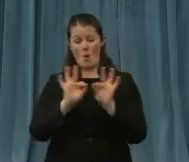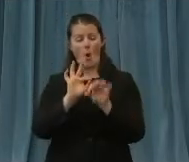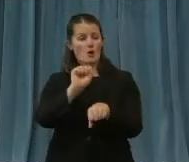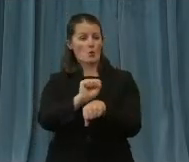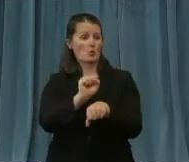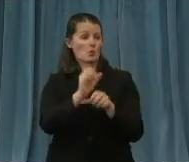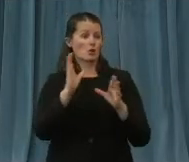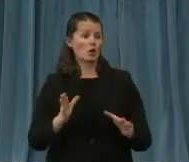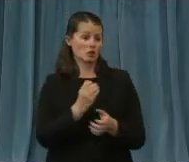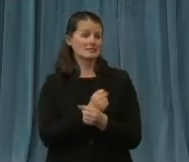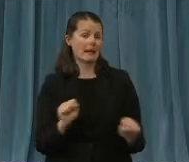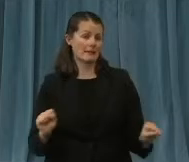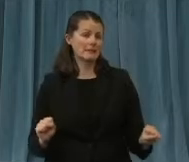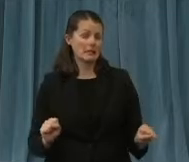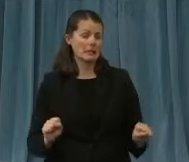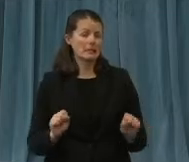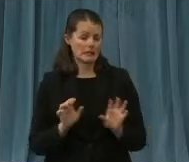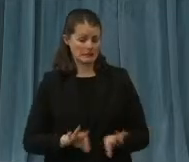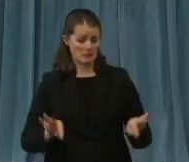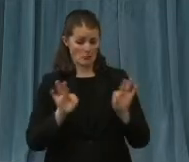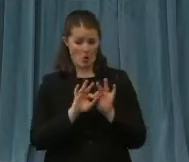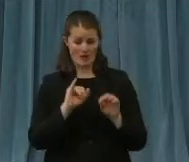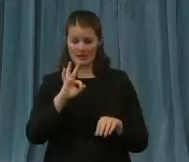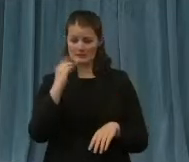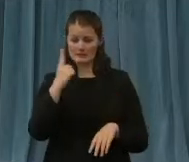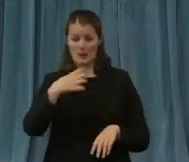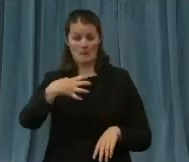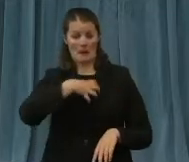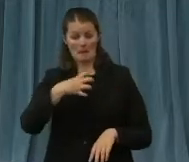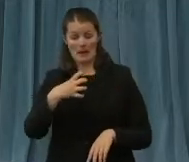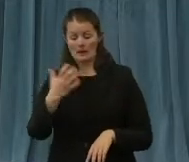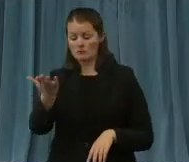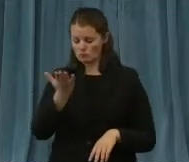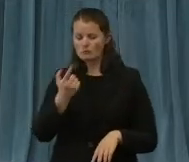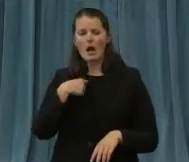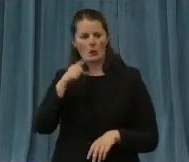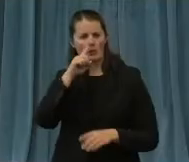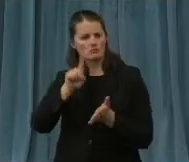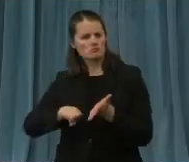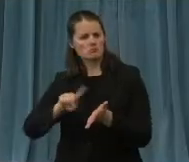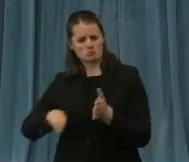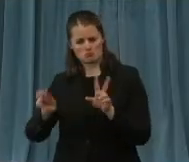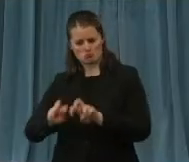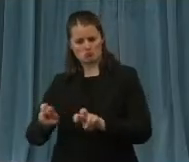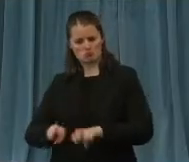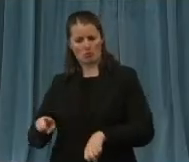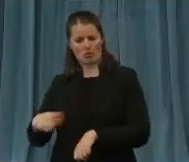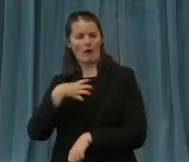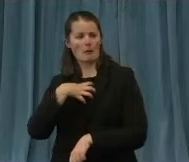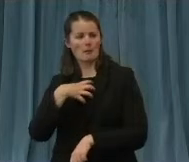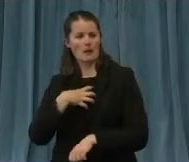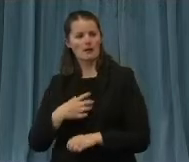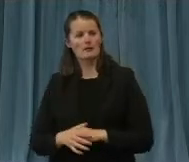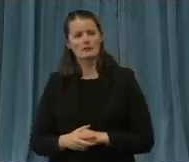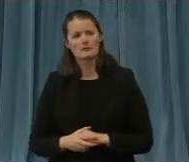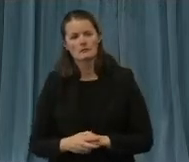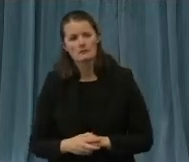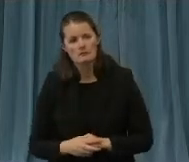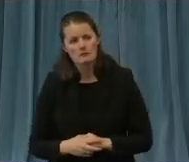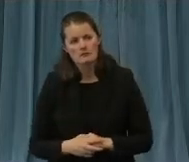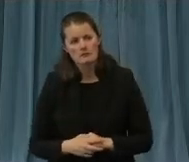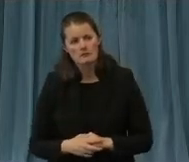it up, we'll make sure that they look into their complaint, but I haven't seen it. Do you think that they should be fulfilling